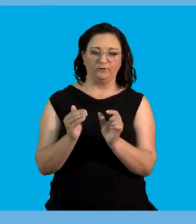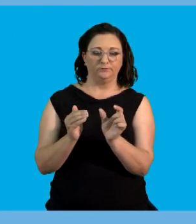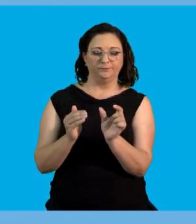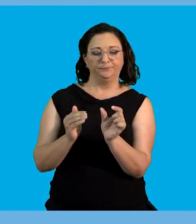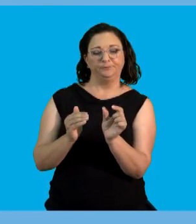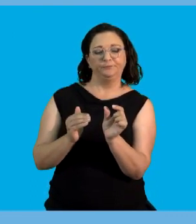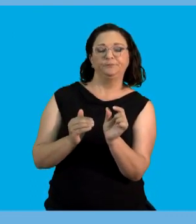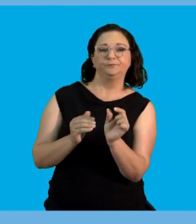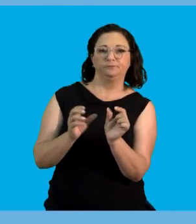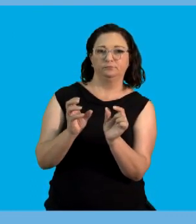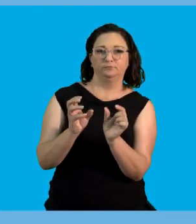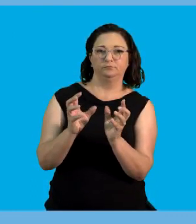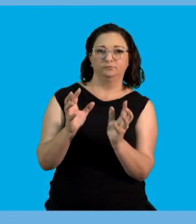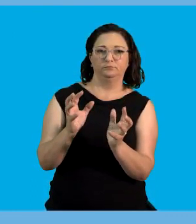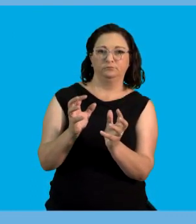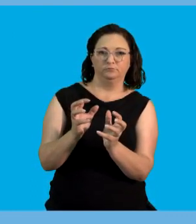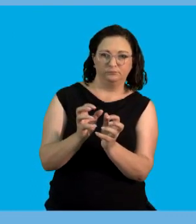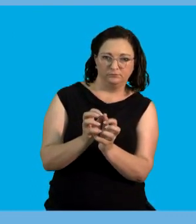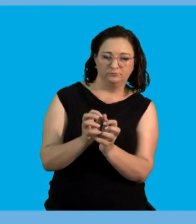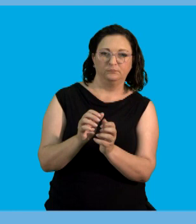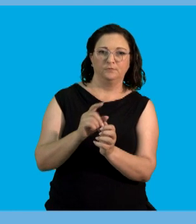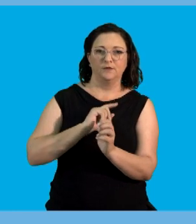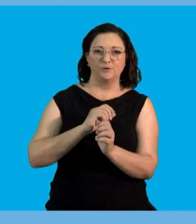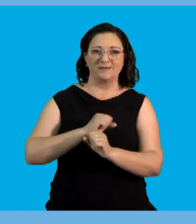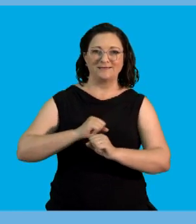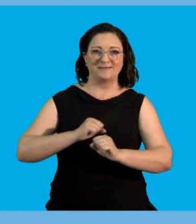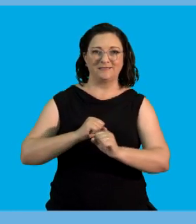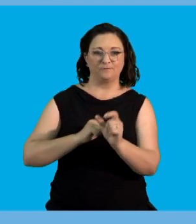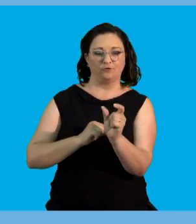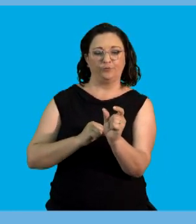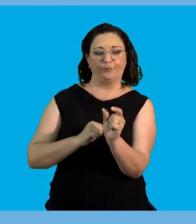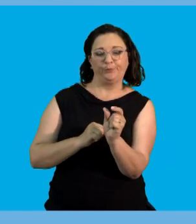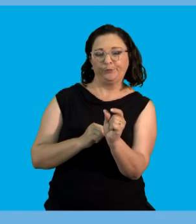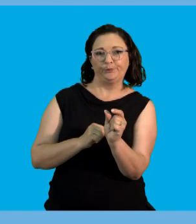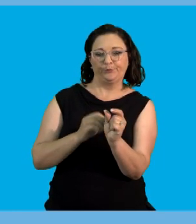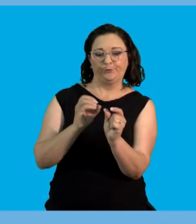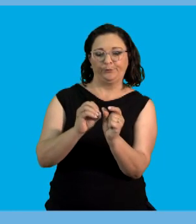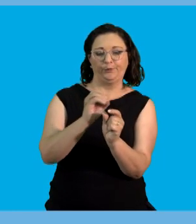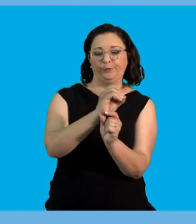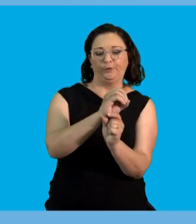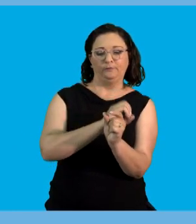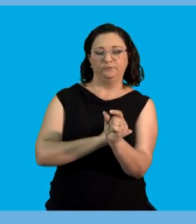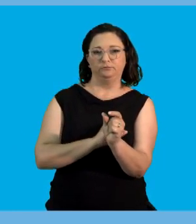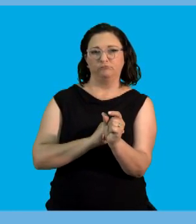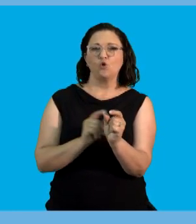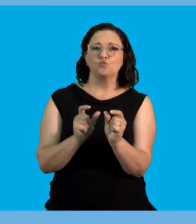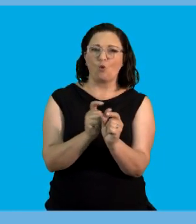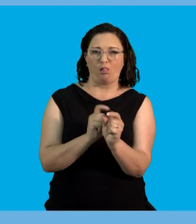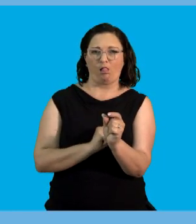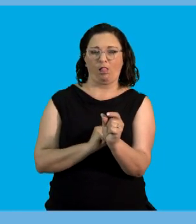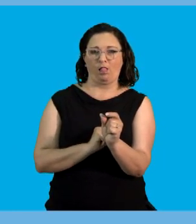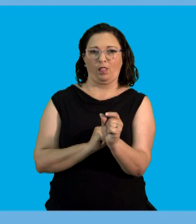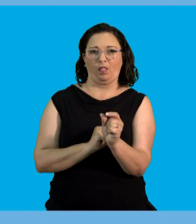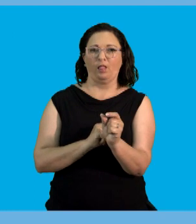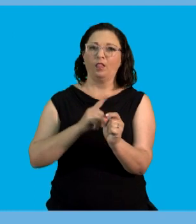So because they're moving closer together, they contract, meaning that the spaces between the particles becomes smaller and smaller. Then at the end